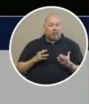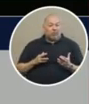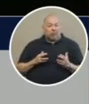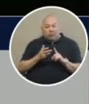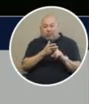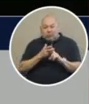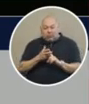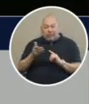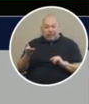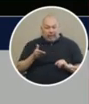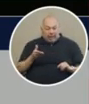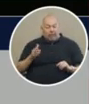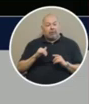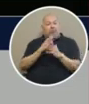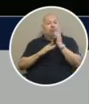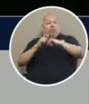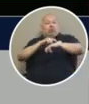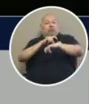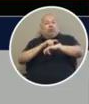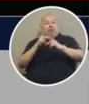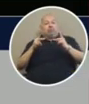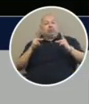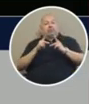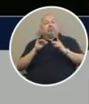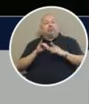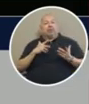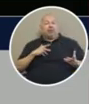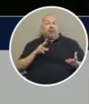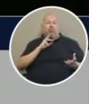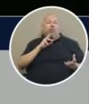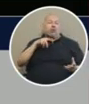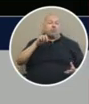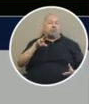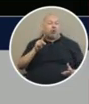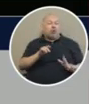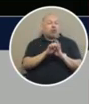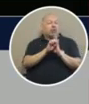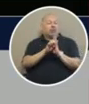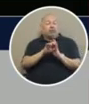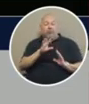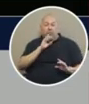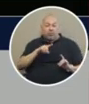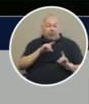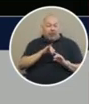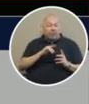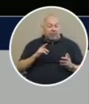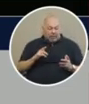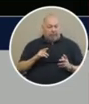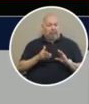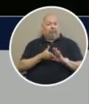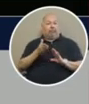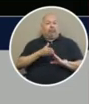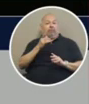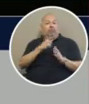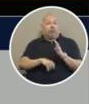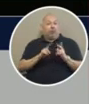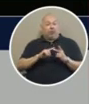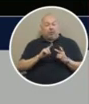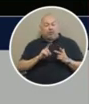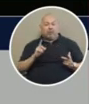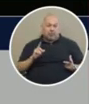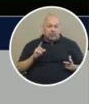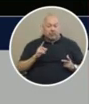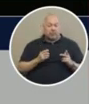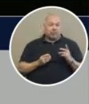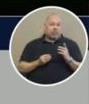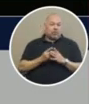hiring part-time and seasonal positions for the water parks, for example. We talked about the operating costs related to those quality-of-life